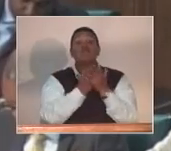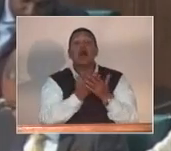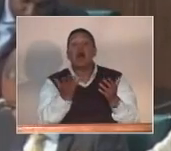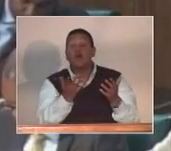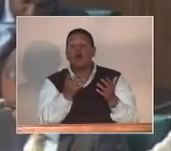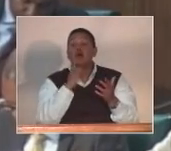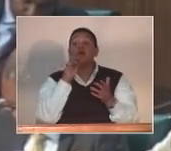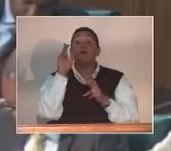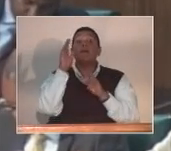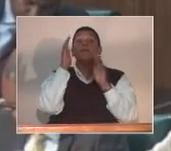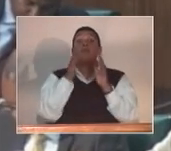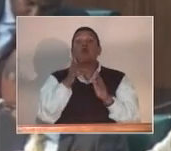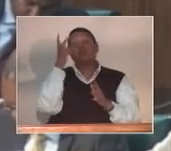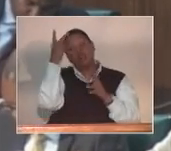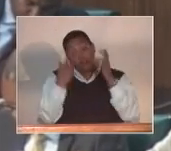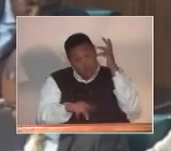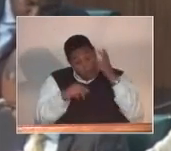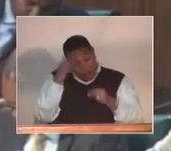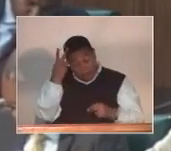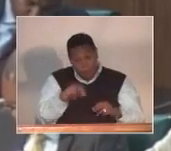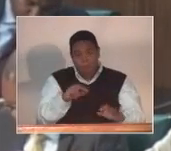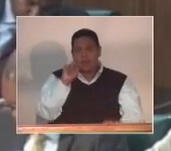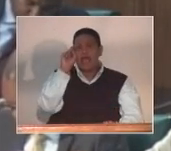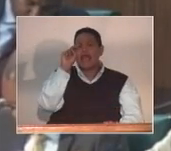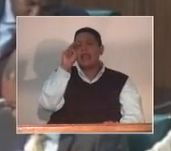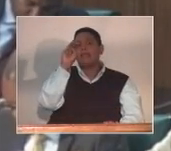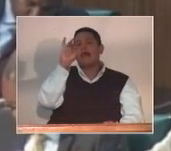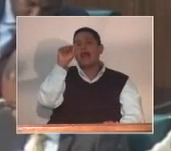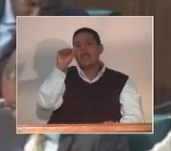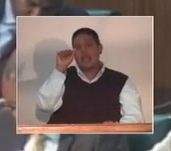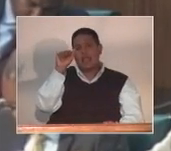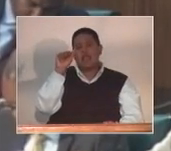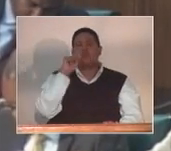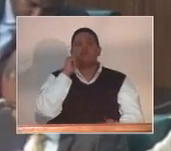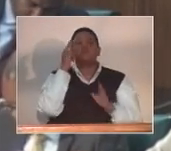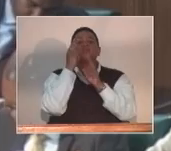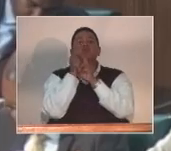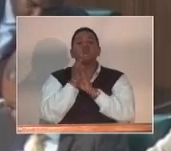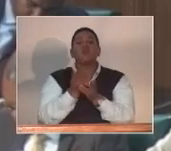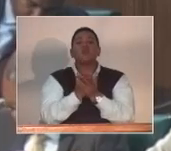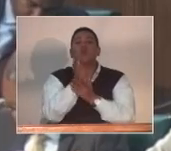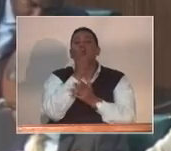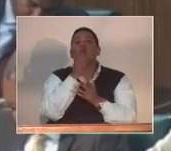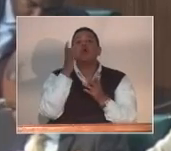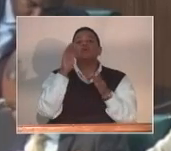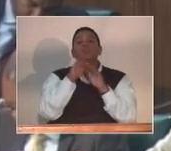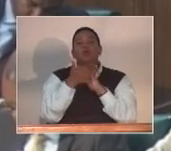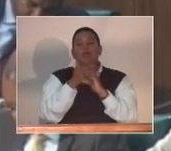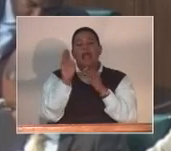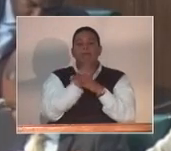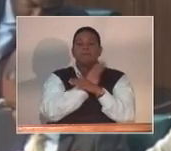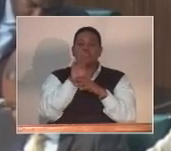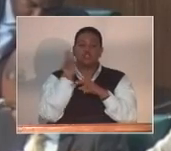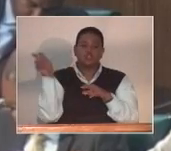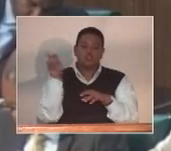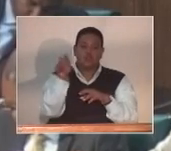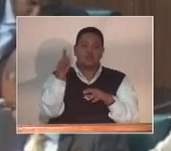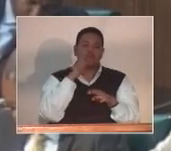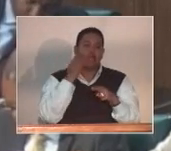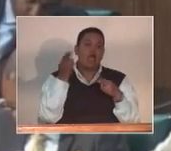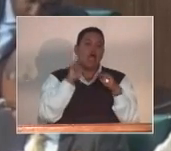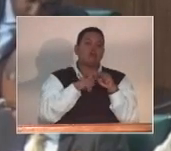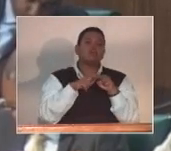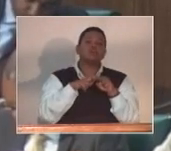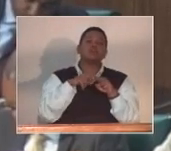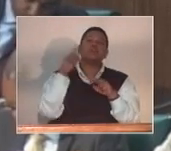passenger arrivals at Norman Manley, which is used predominantly by Jamaicans and business travelers, recorded an increase in